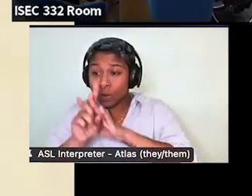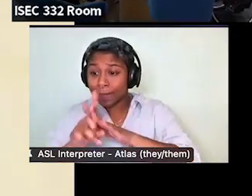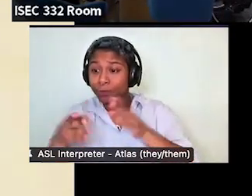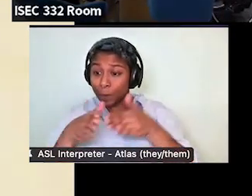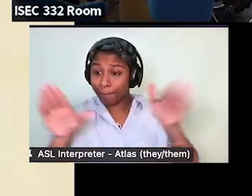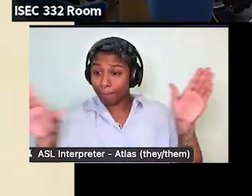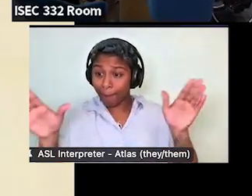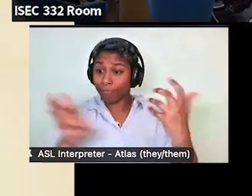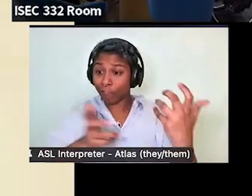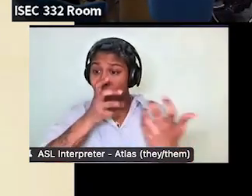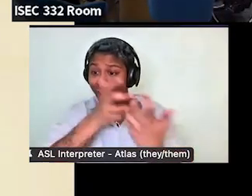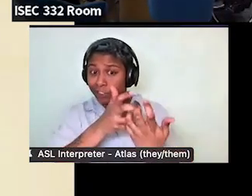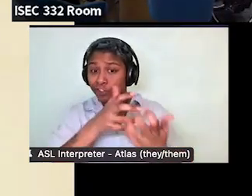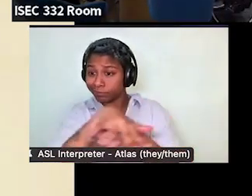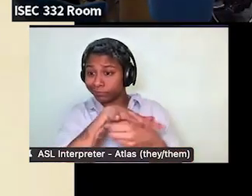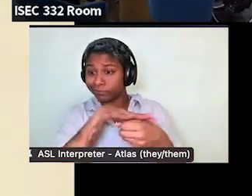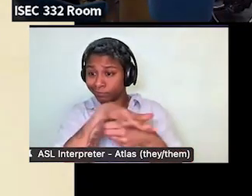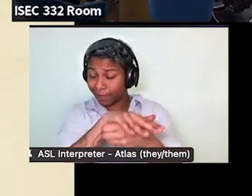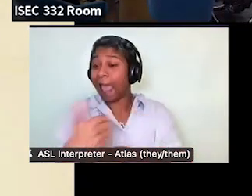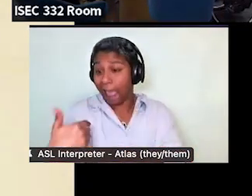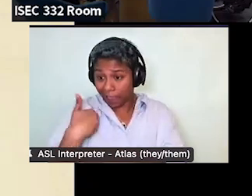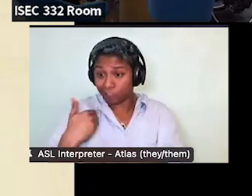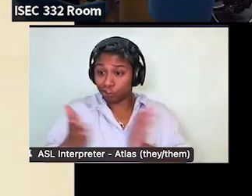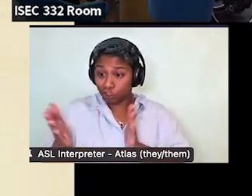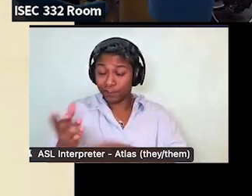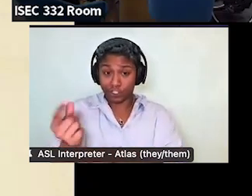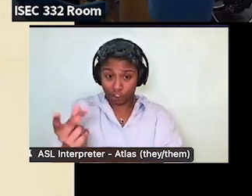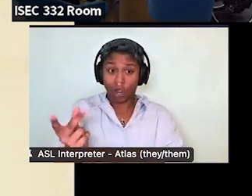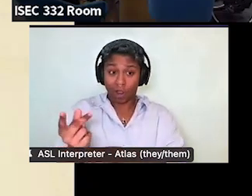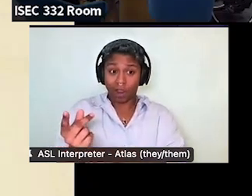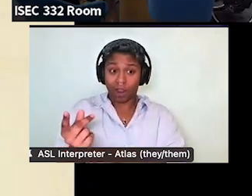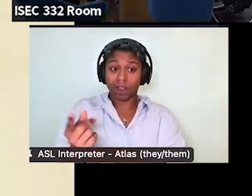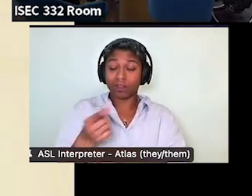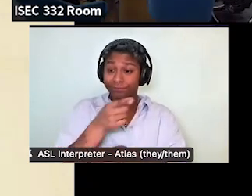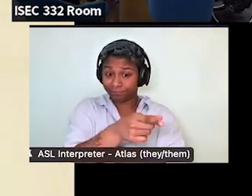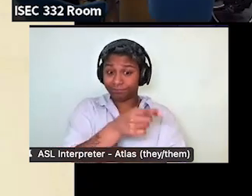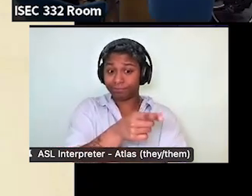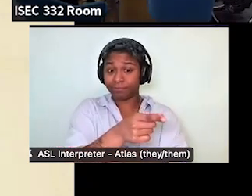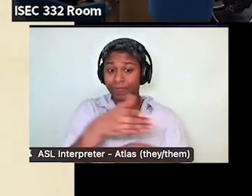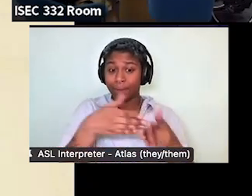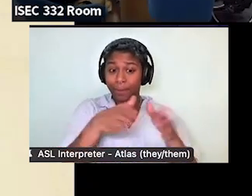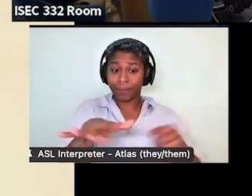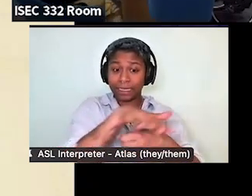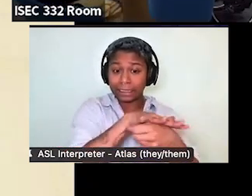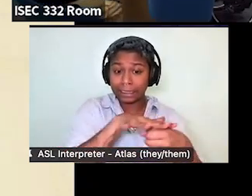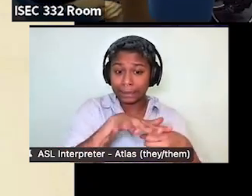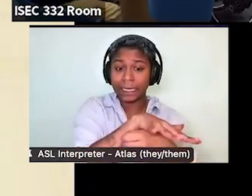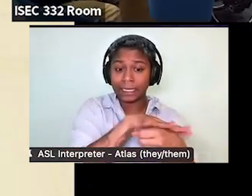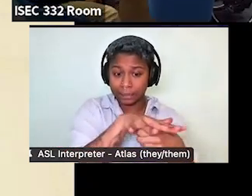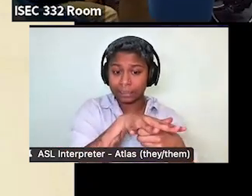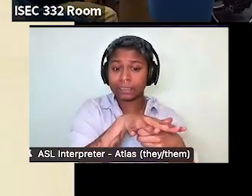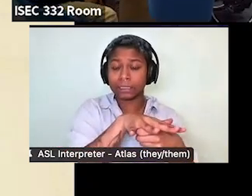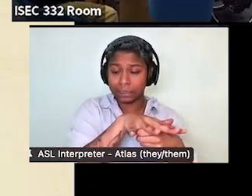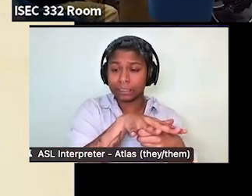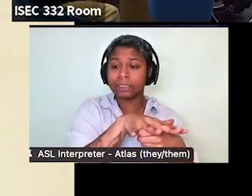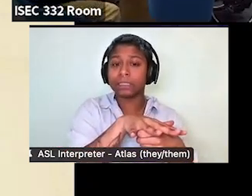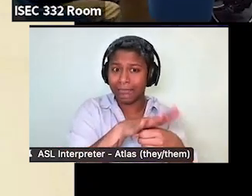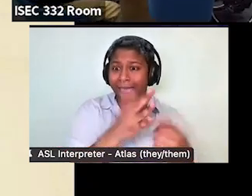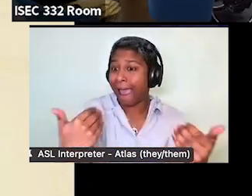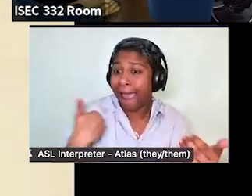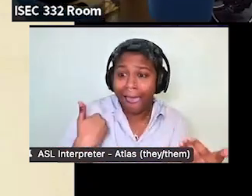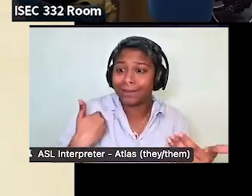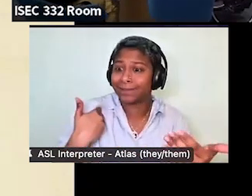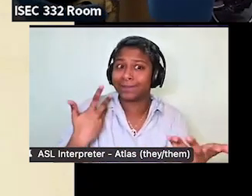accommodation, has their service dog, right? And the public accommodation maybe has prejudice against